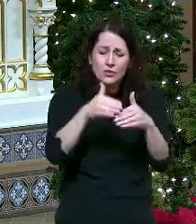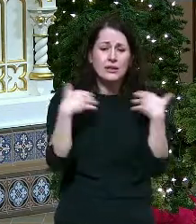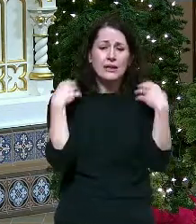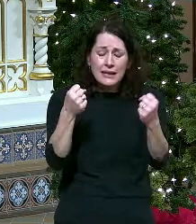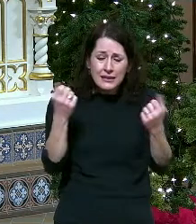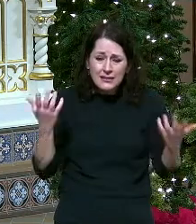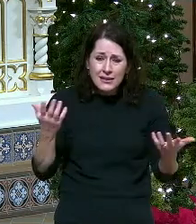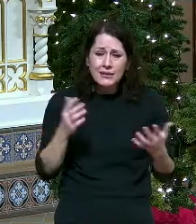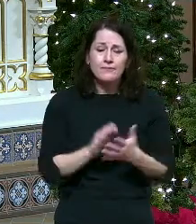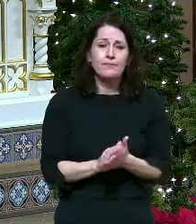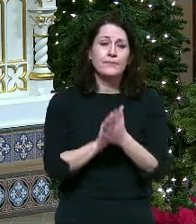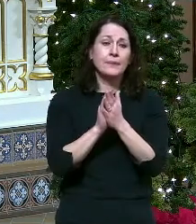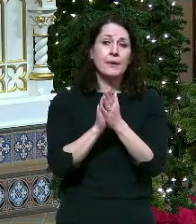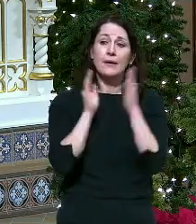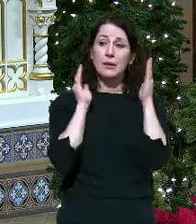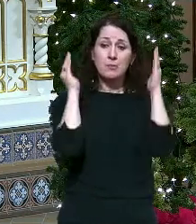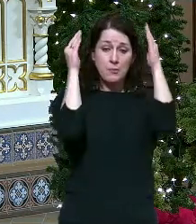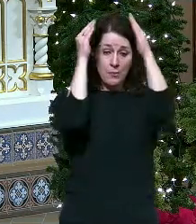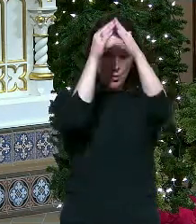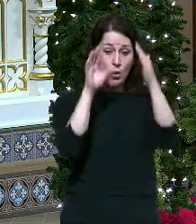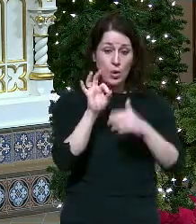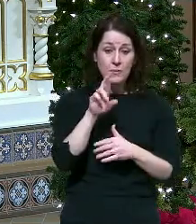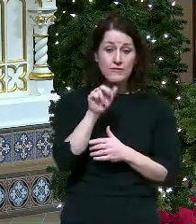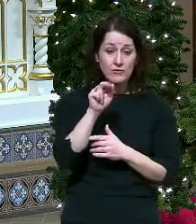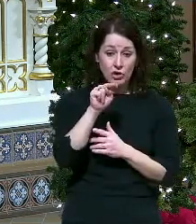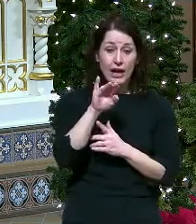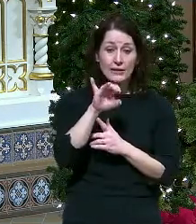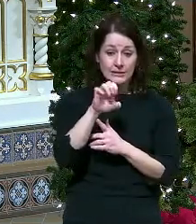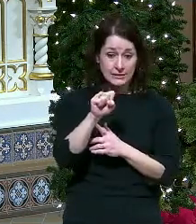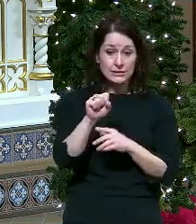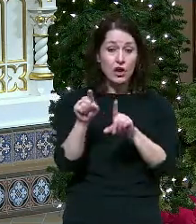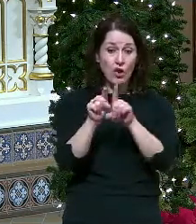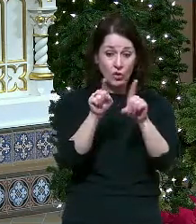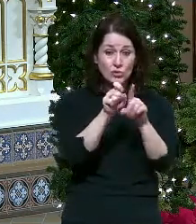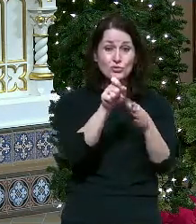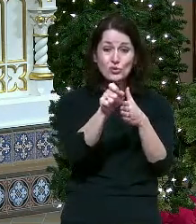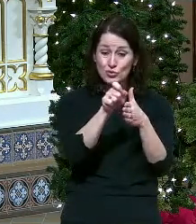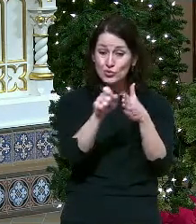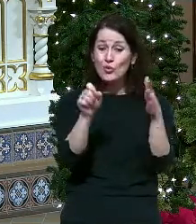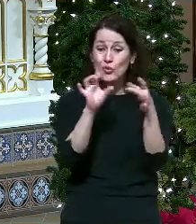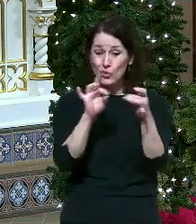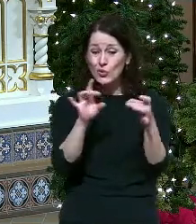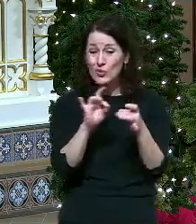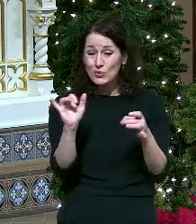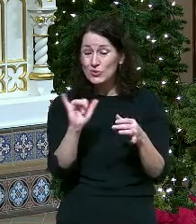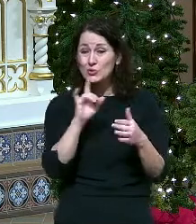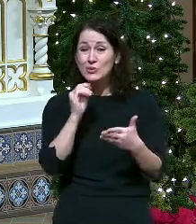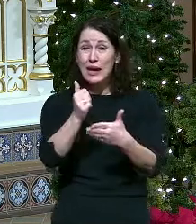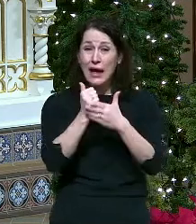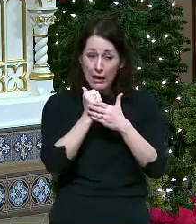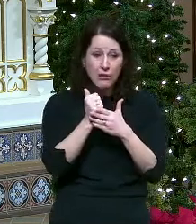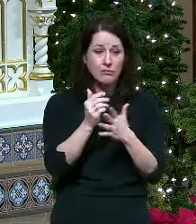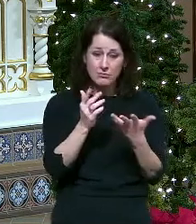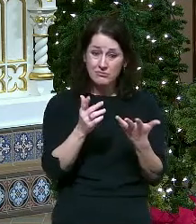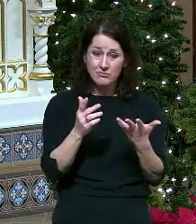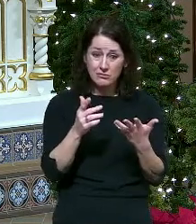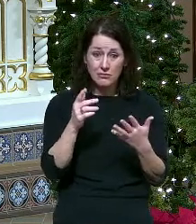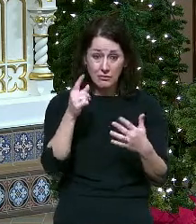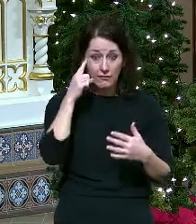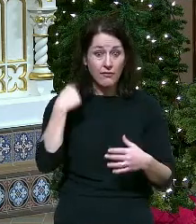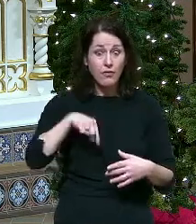Pope Francis, he wrote some words that might be helpful for us to pay attention to.